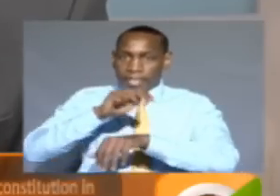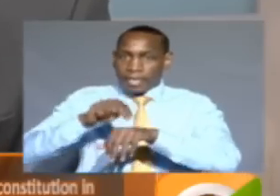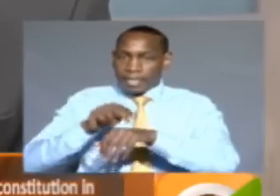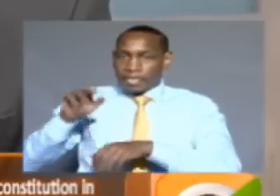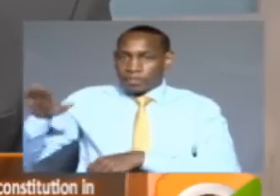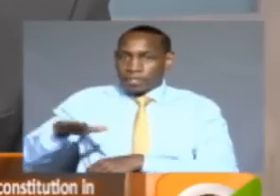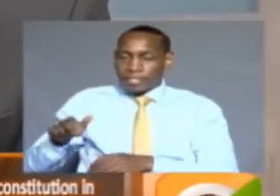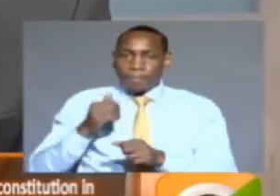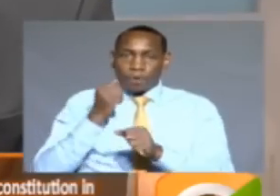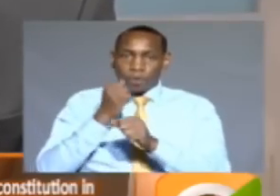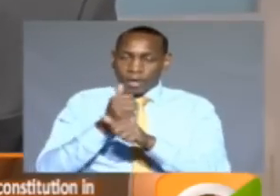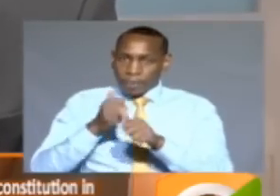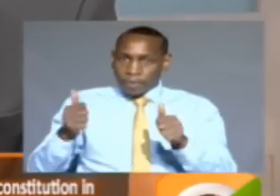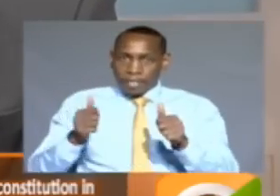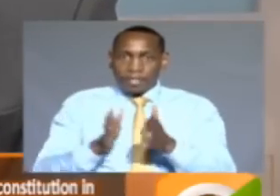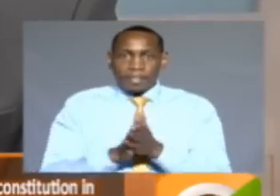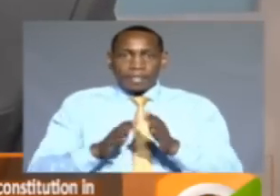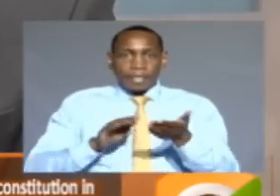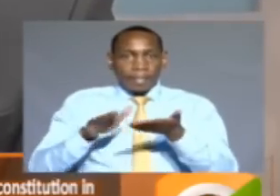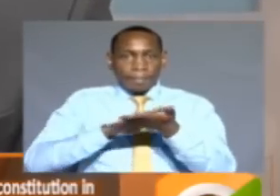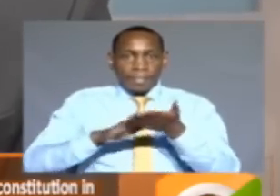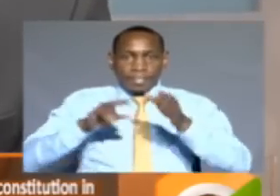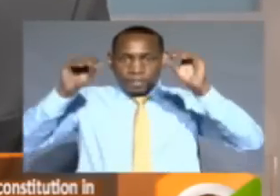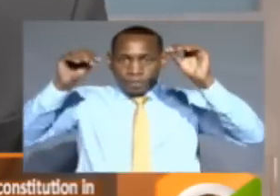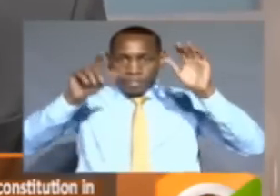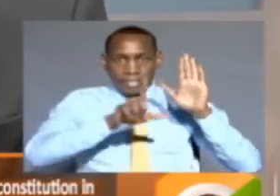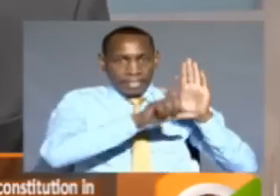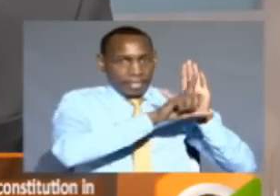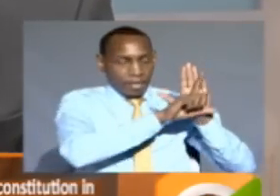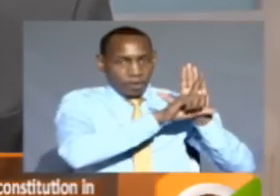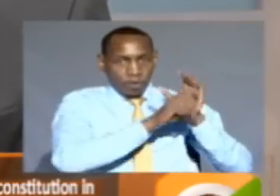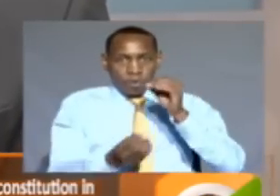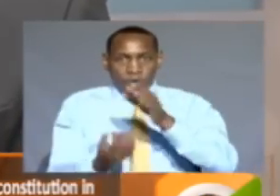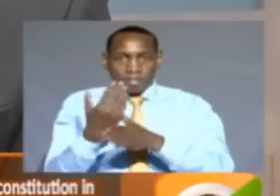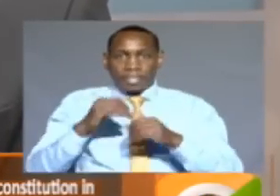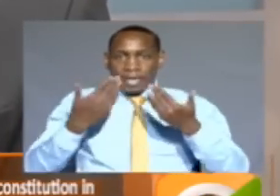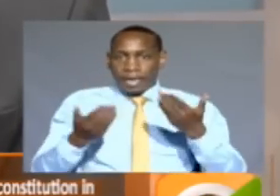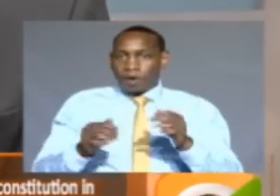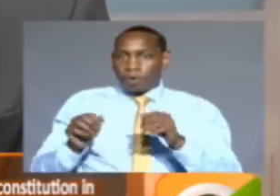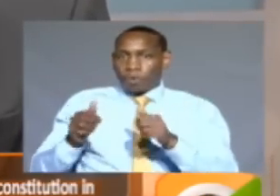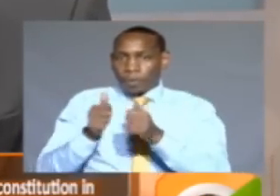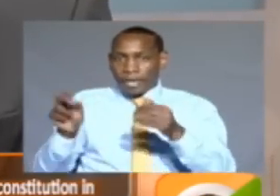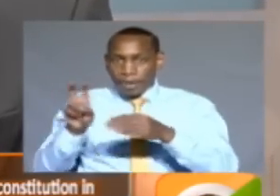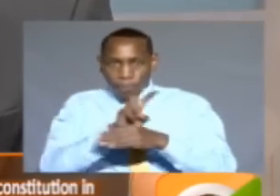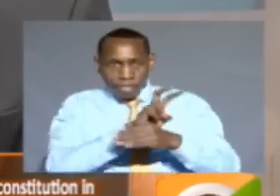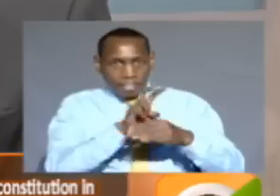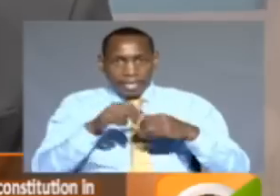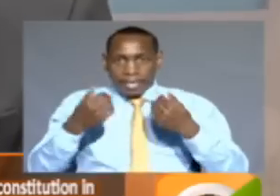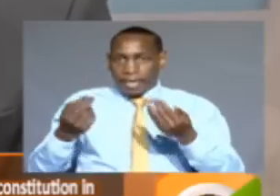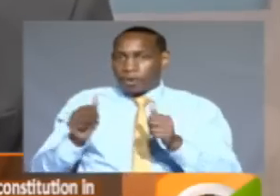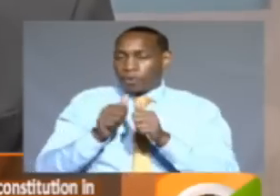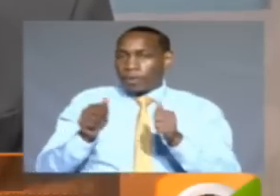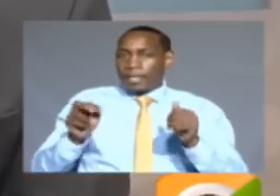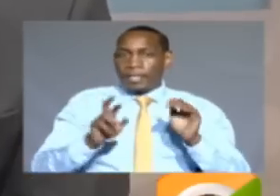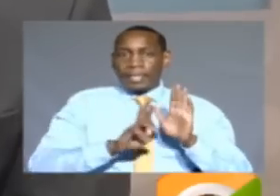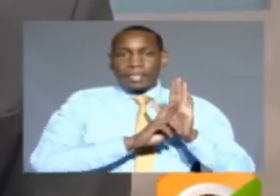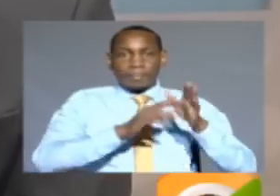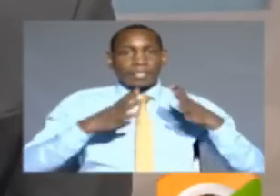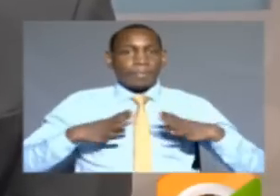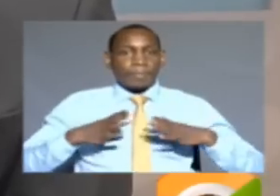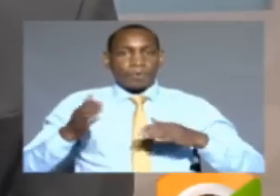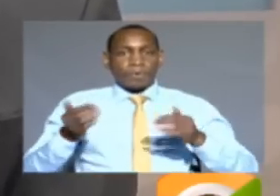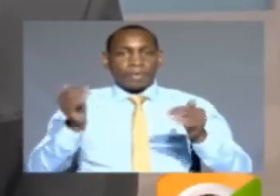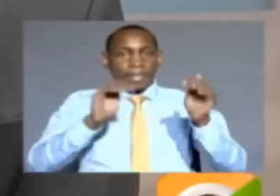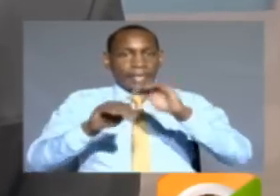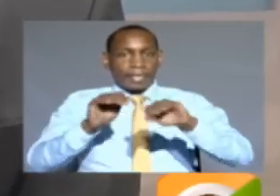doing a good job. Quality of legislation. Based on the quality of legislations, how well they can do oversight, how well they can represent the people who elected them.